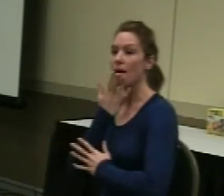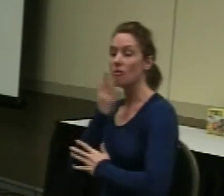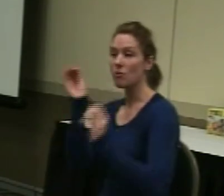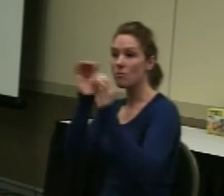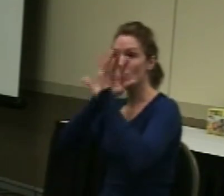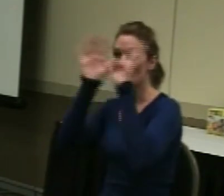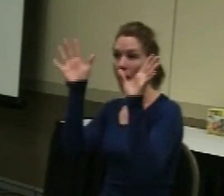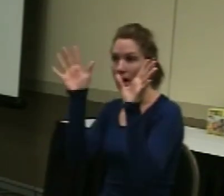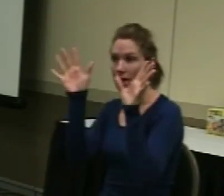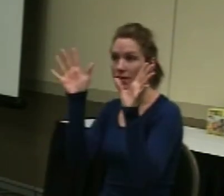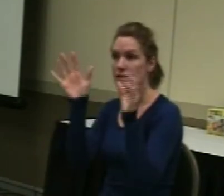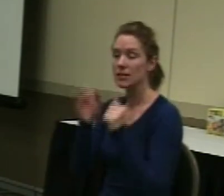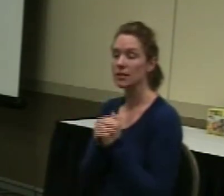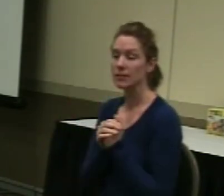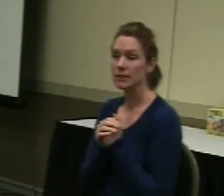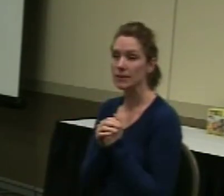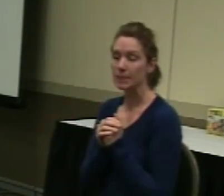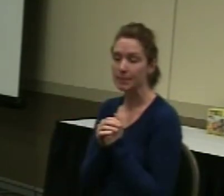colorful,